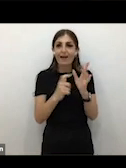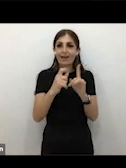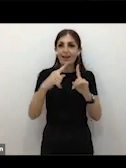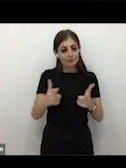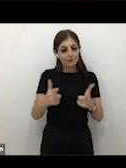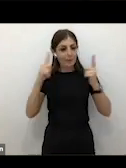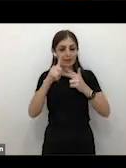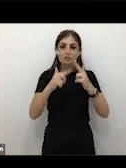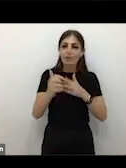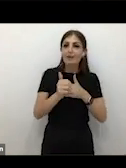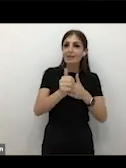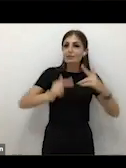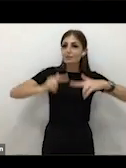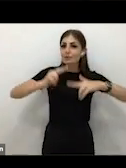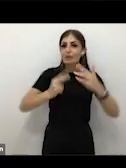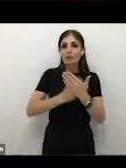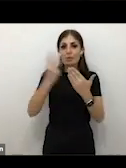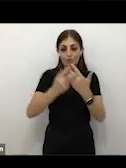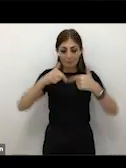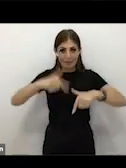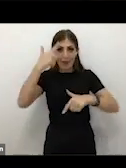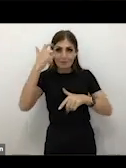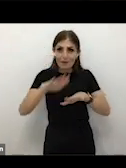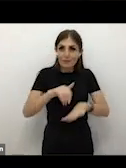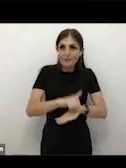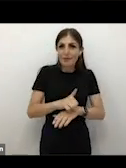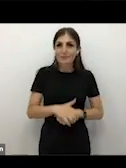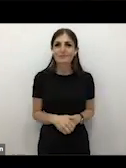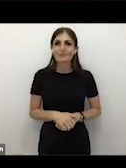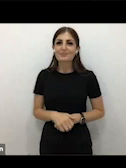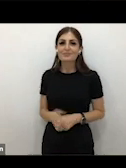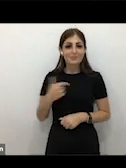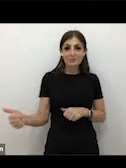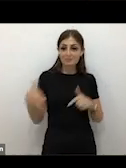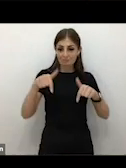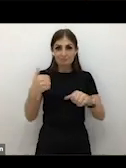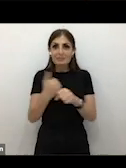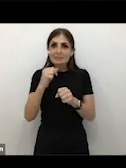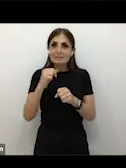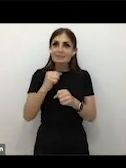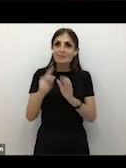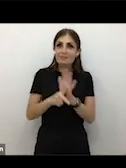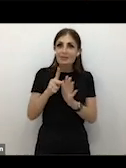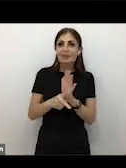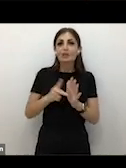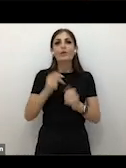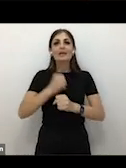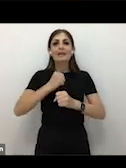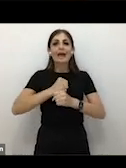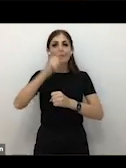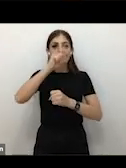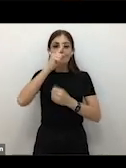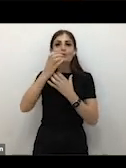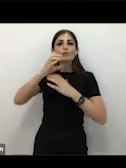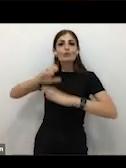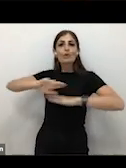Leadership Development Programs here at Creative Australia. I am recording this video on the lands of the Gadigal people of the Eora